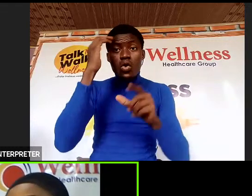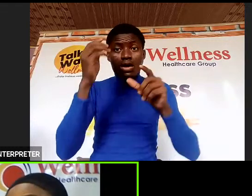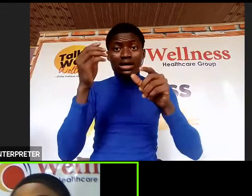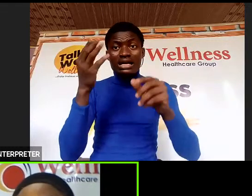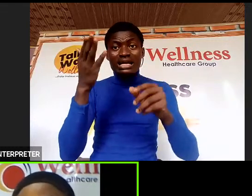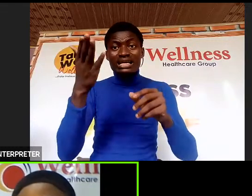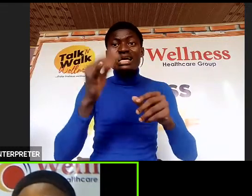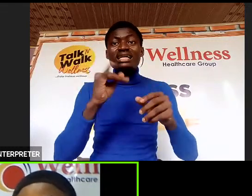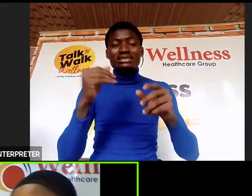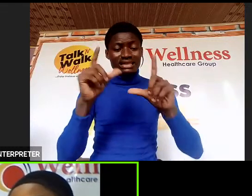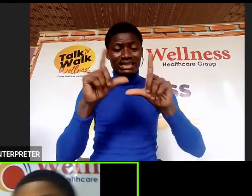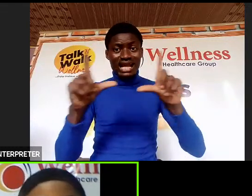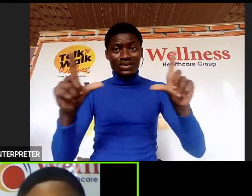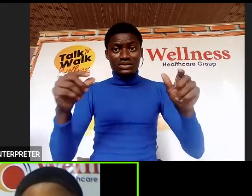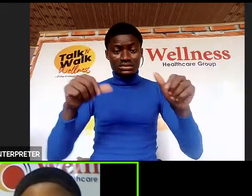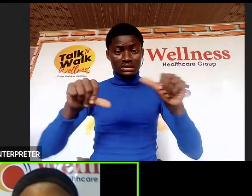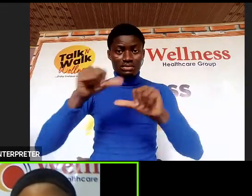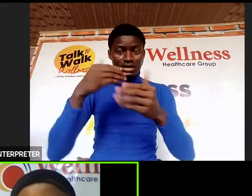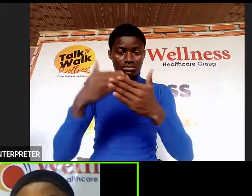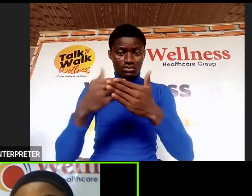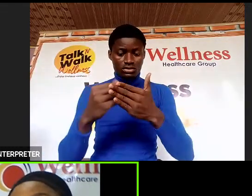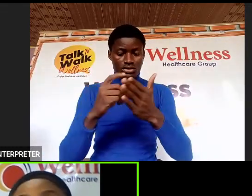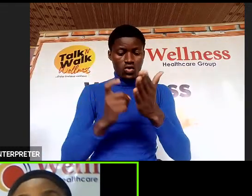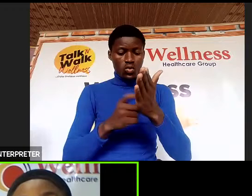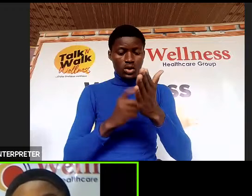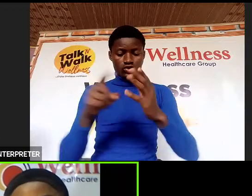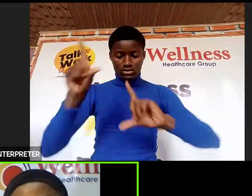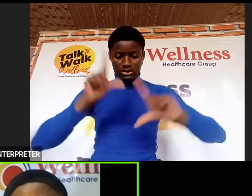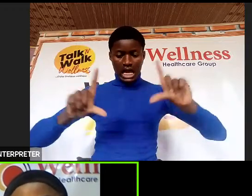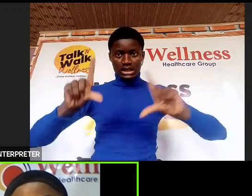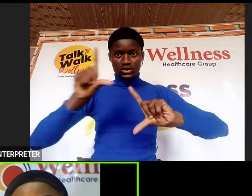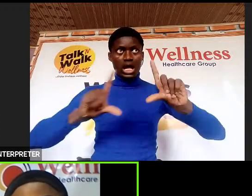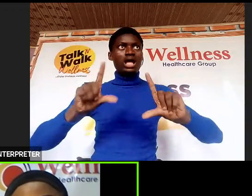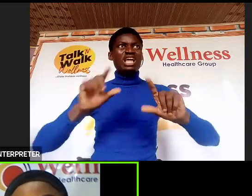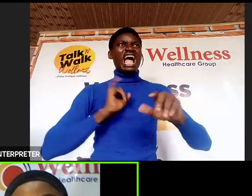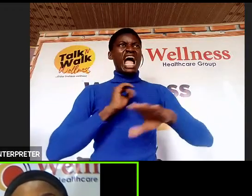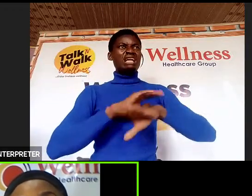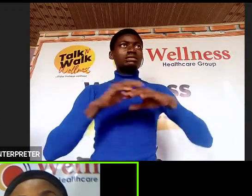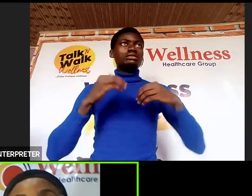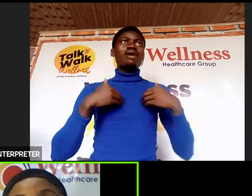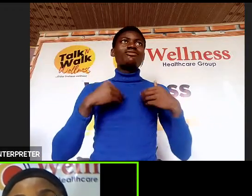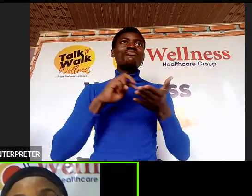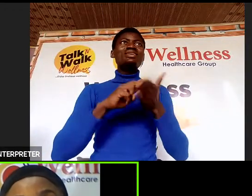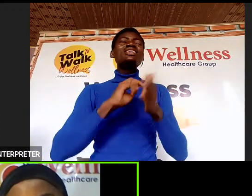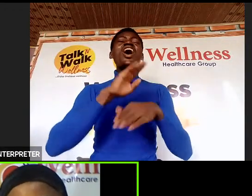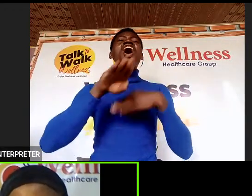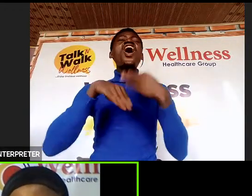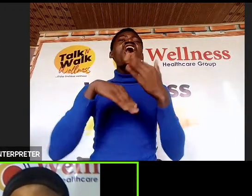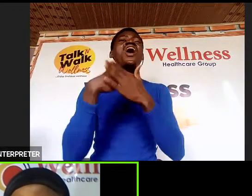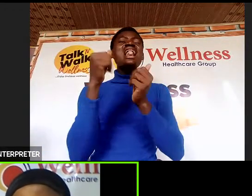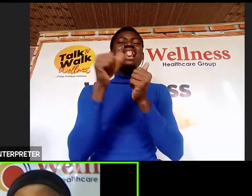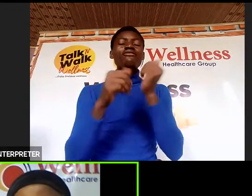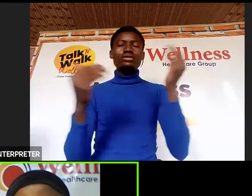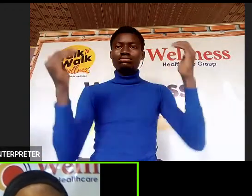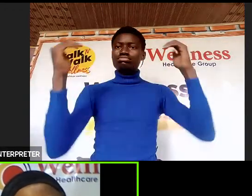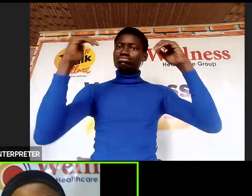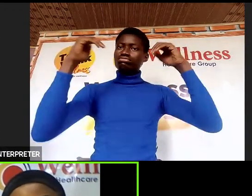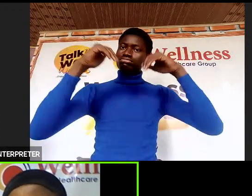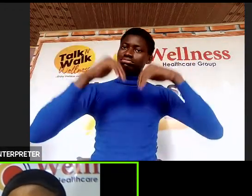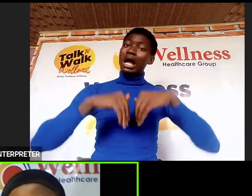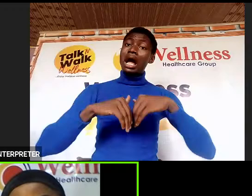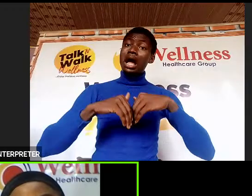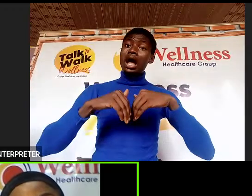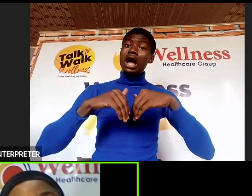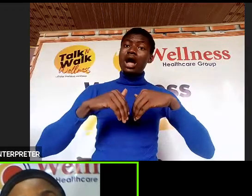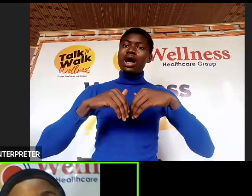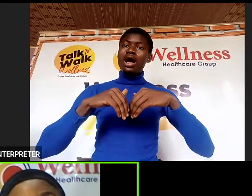everything shuts down. You cannot even think about it again. But if you say, how can I do it? Then you find solutions. So he's saying